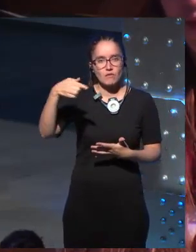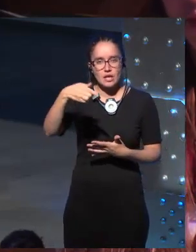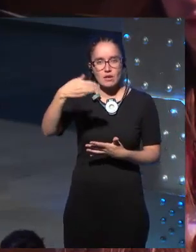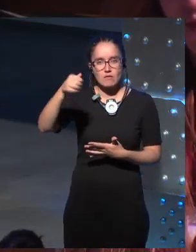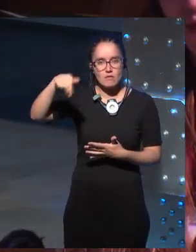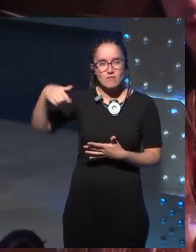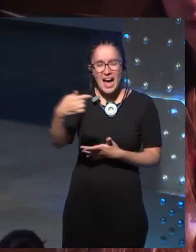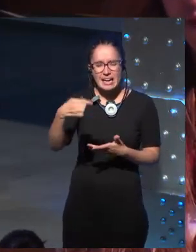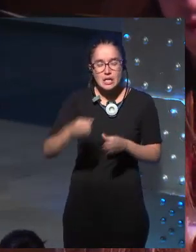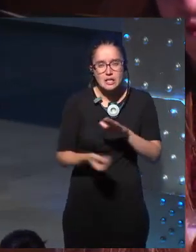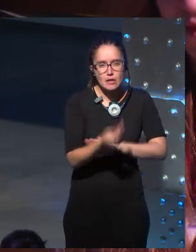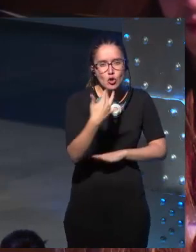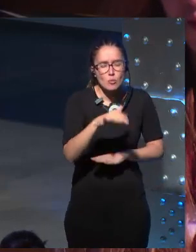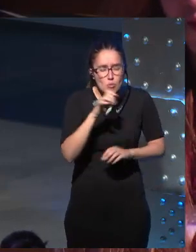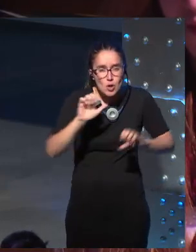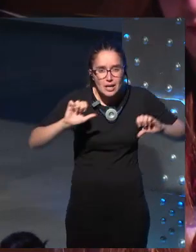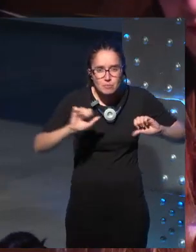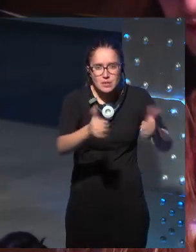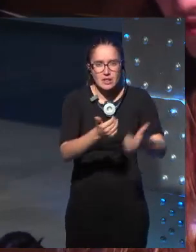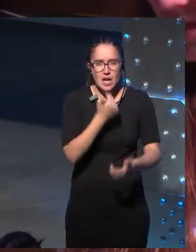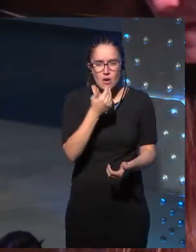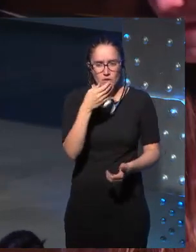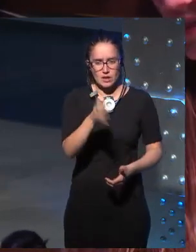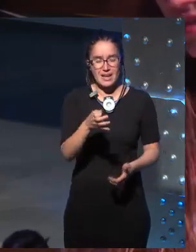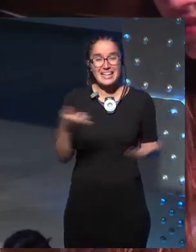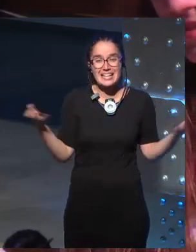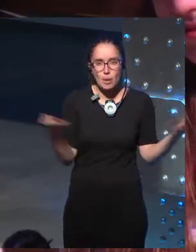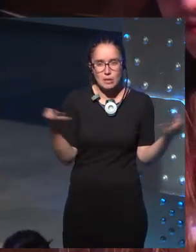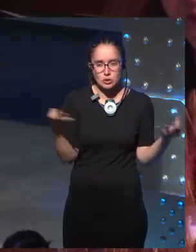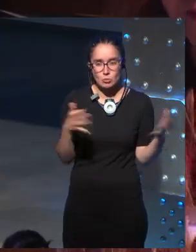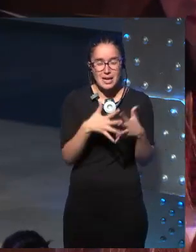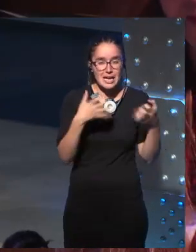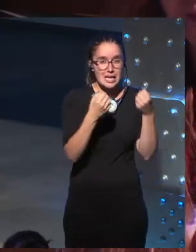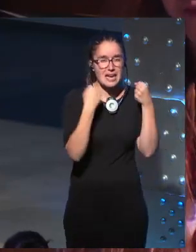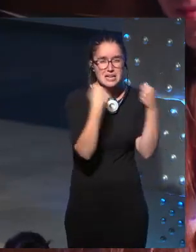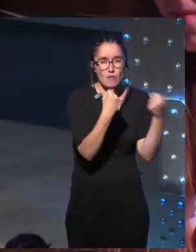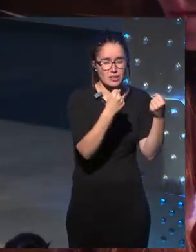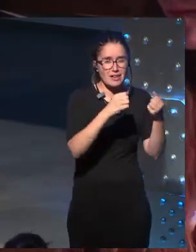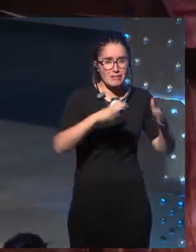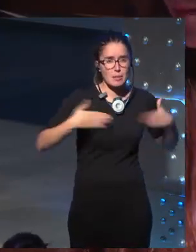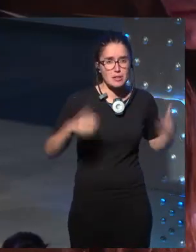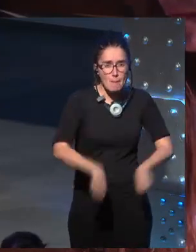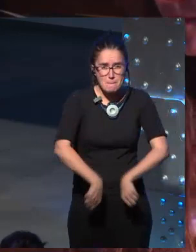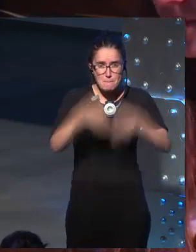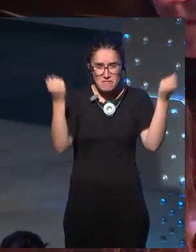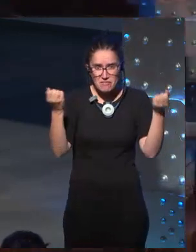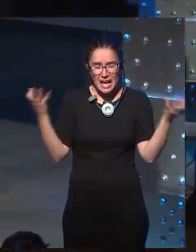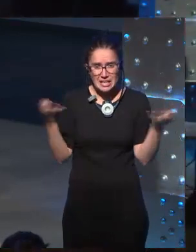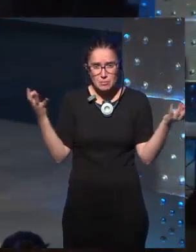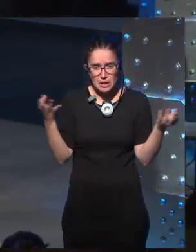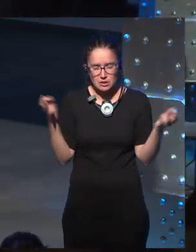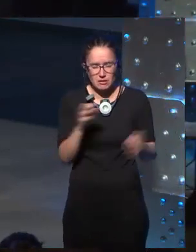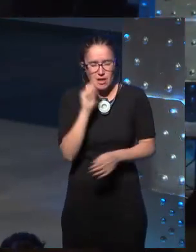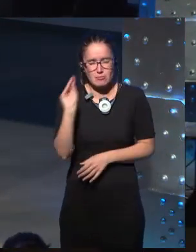So what happened with the Big Bang? Something had to start it. So what happened for so much energy